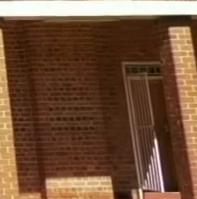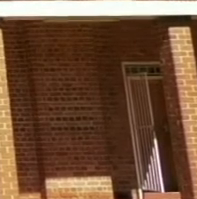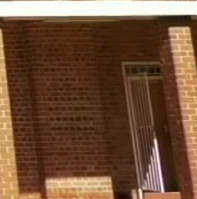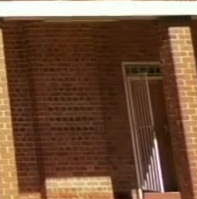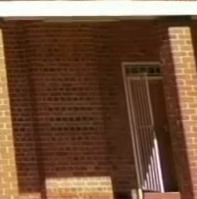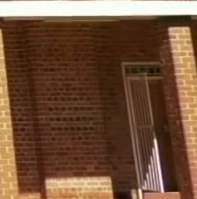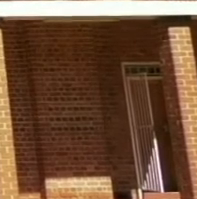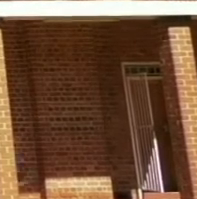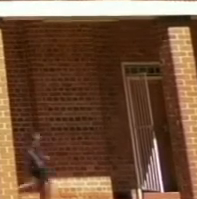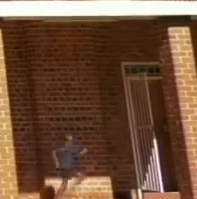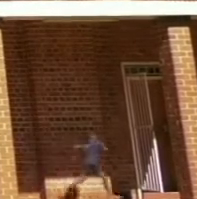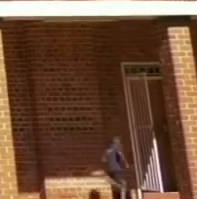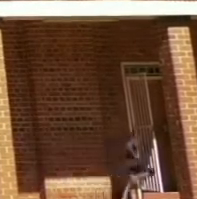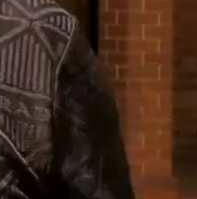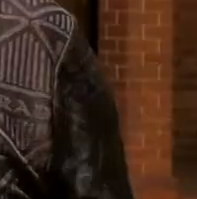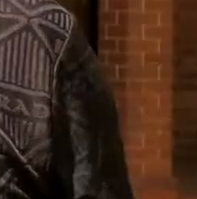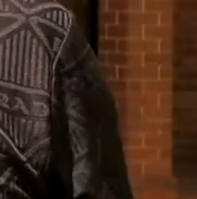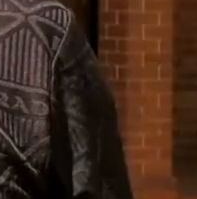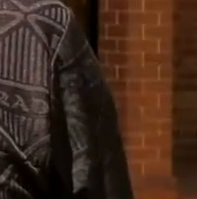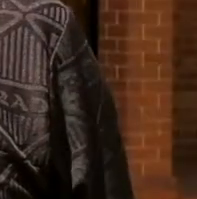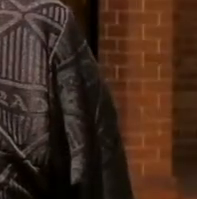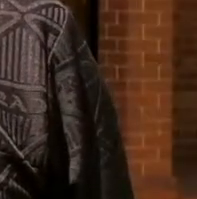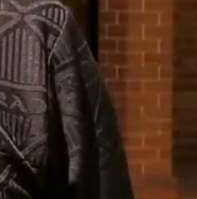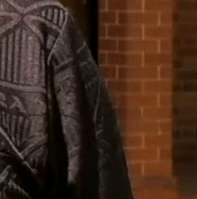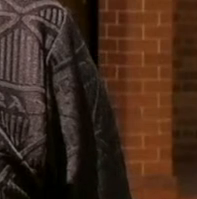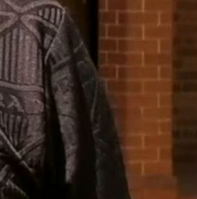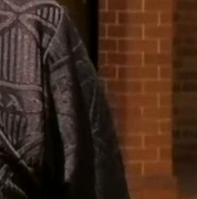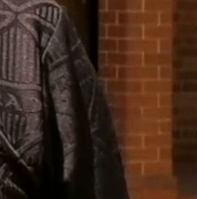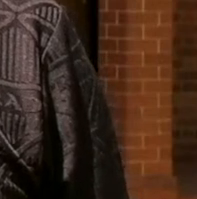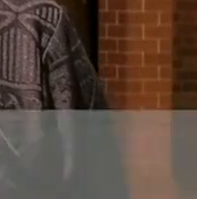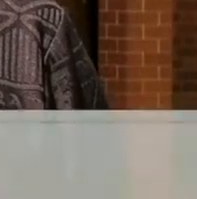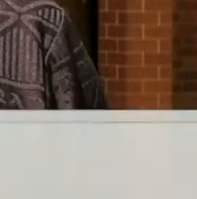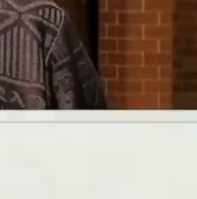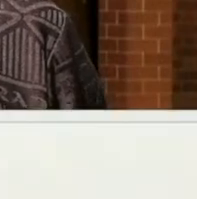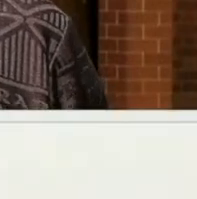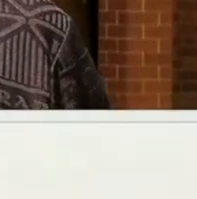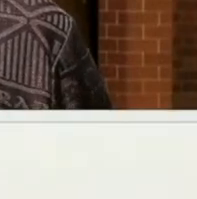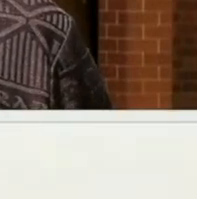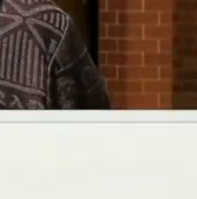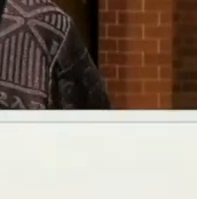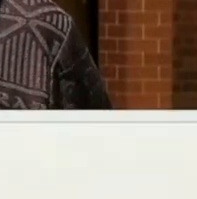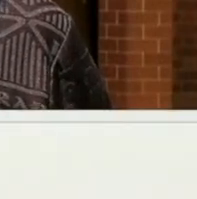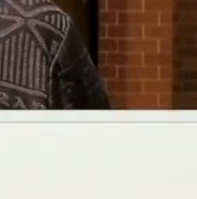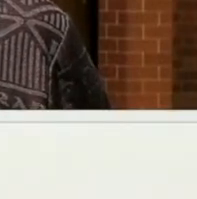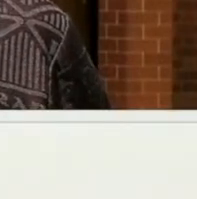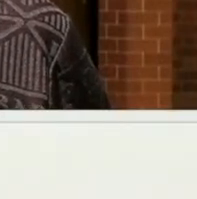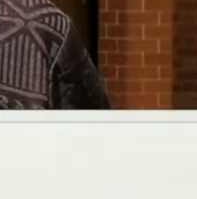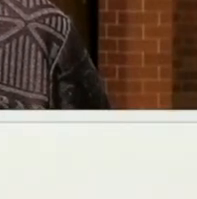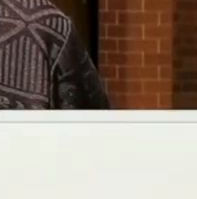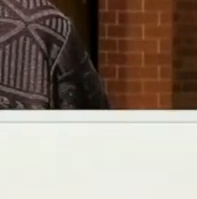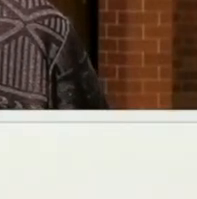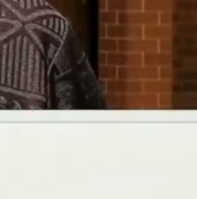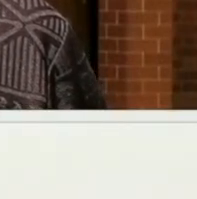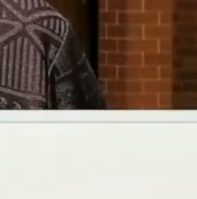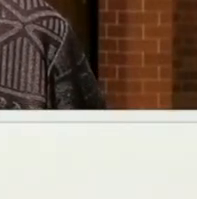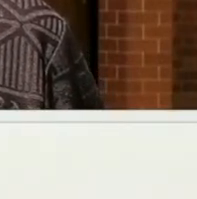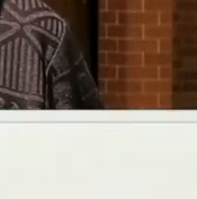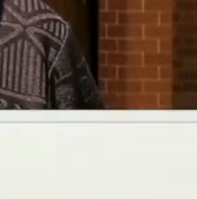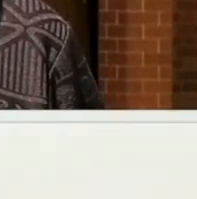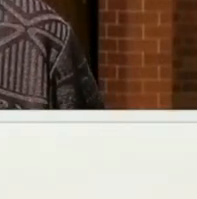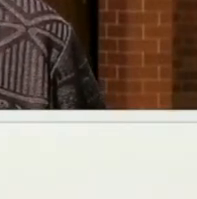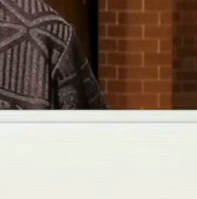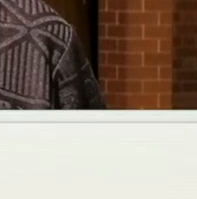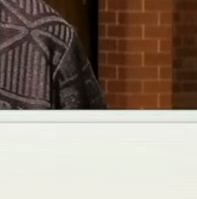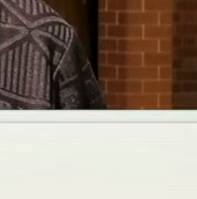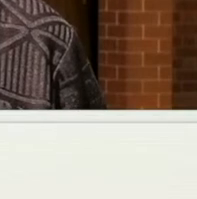This program falls under the Department of Sport, Arts, Culture and Recreation. With this program, we have employed some of the young